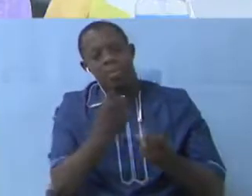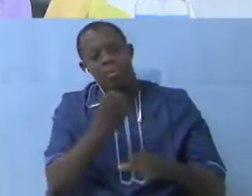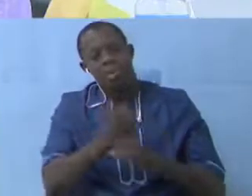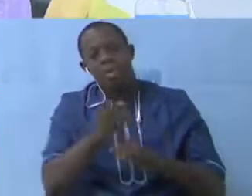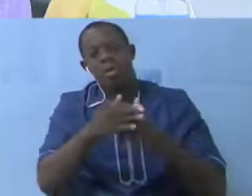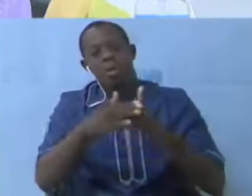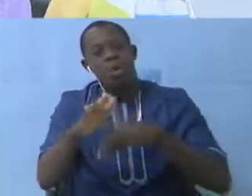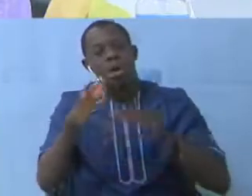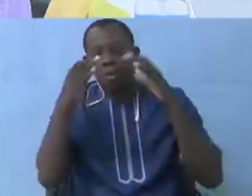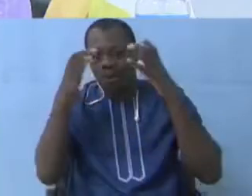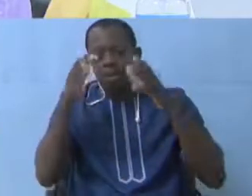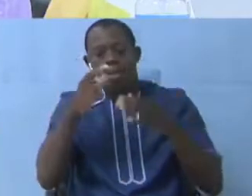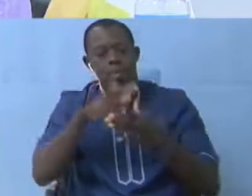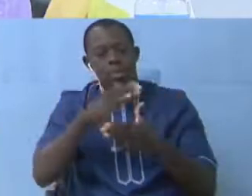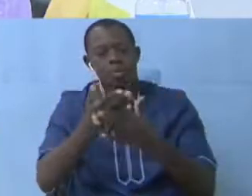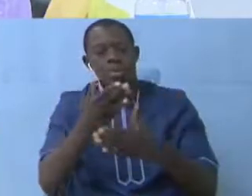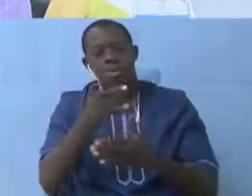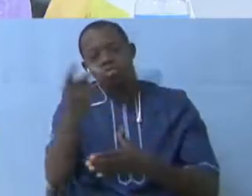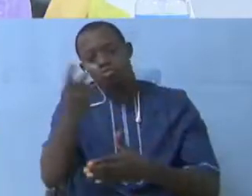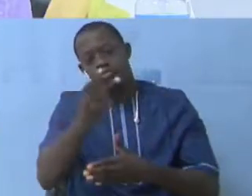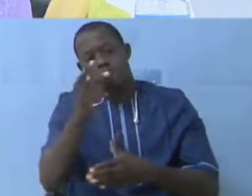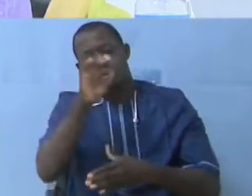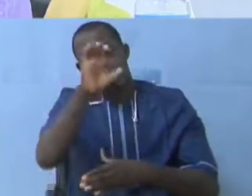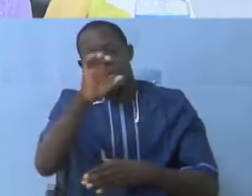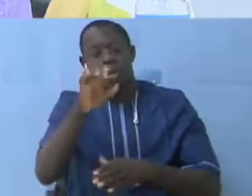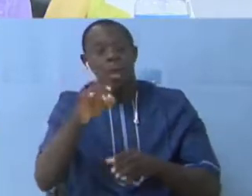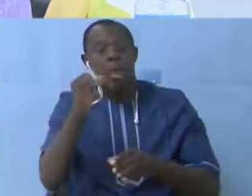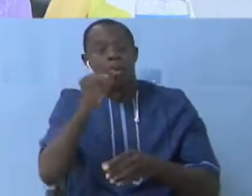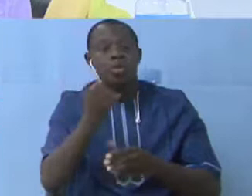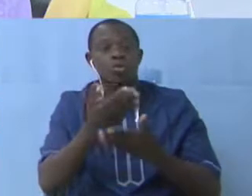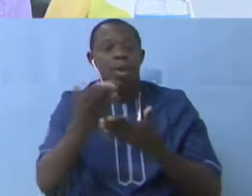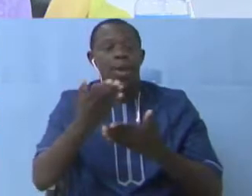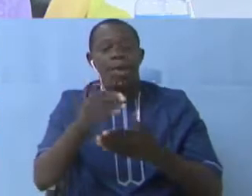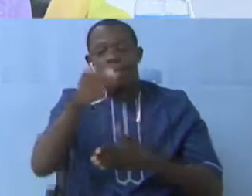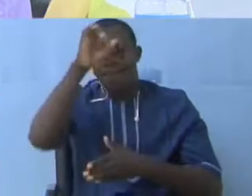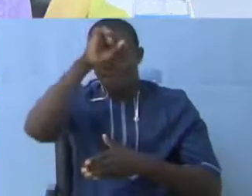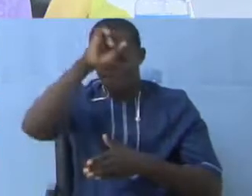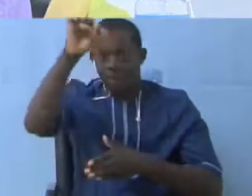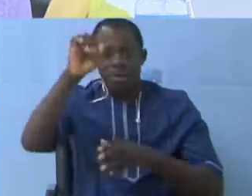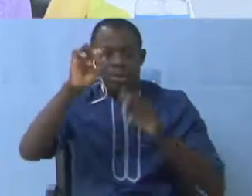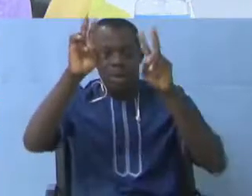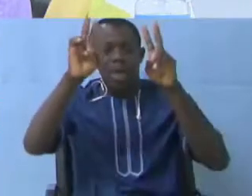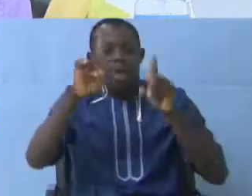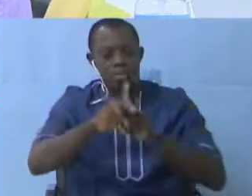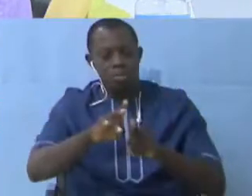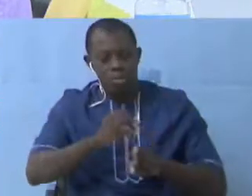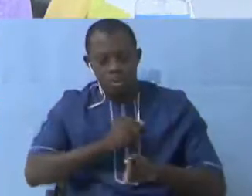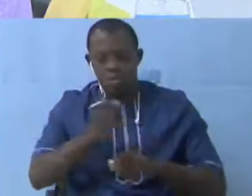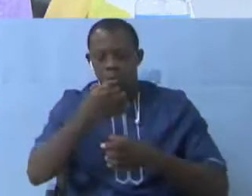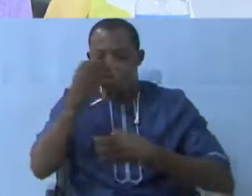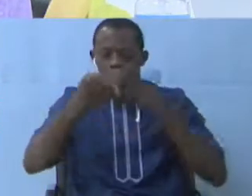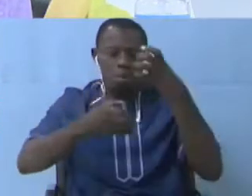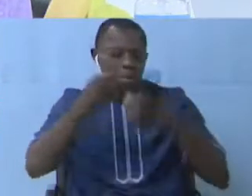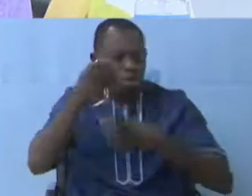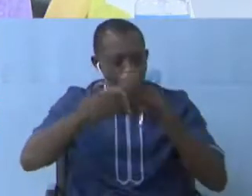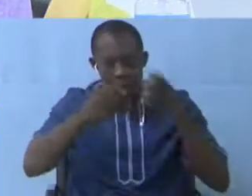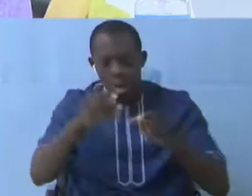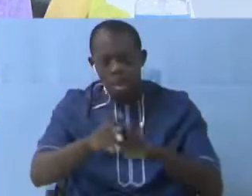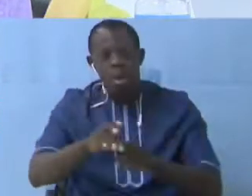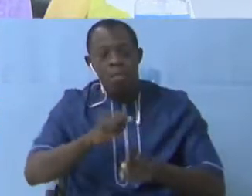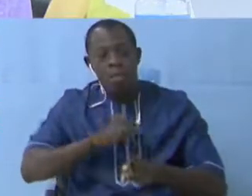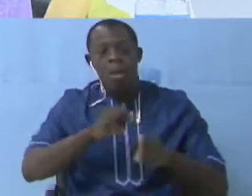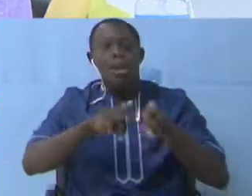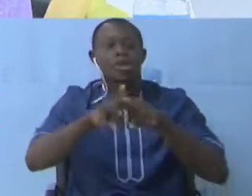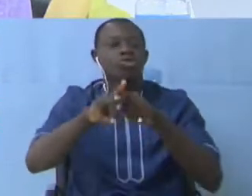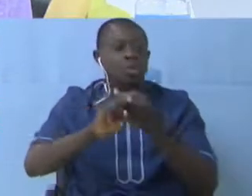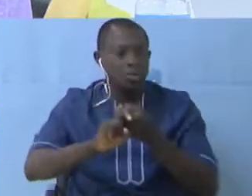réew yi. Because President Jammeh will always complain that his relationship with Senegal was based